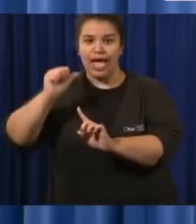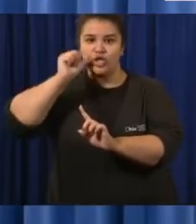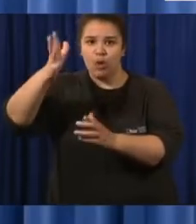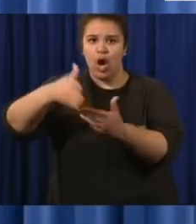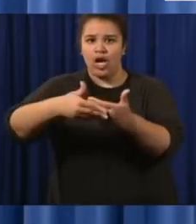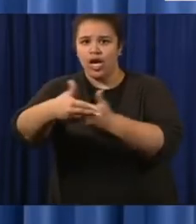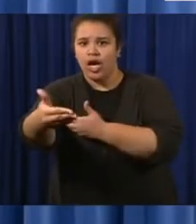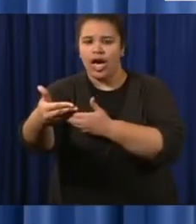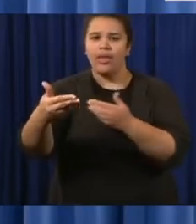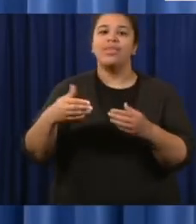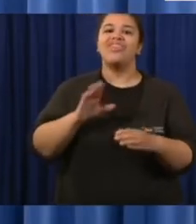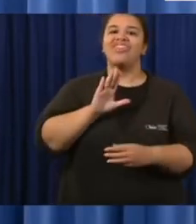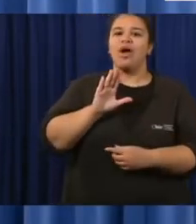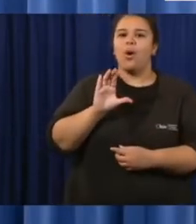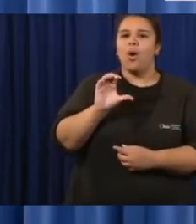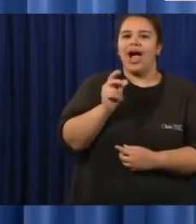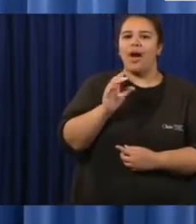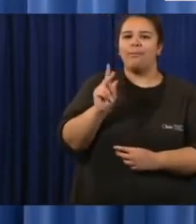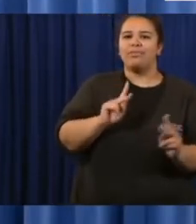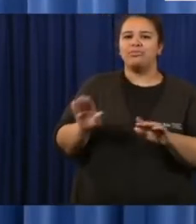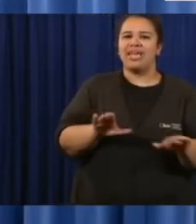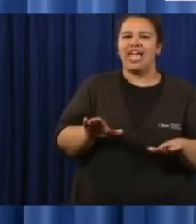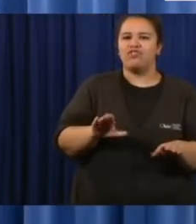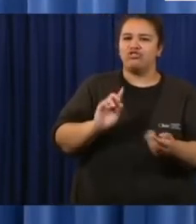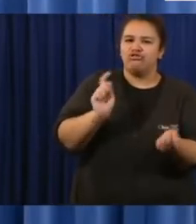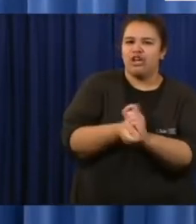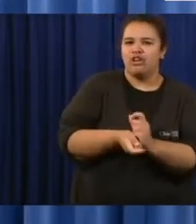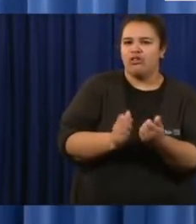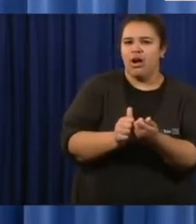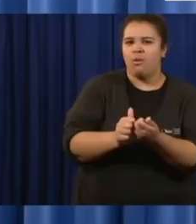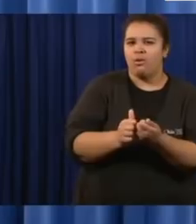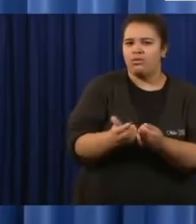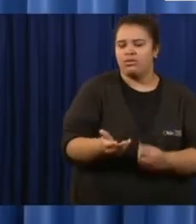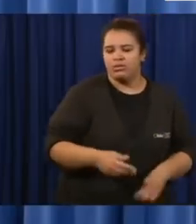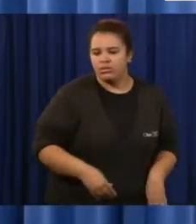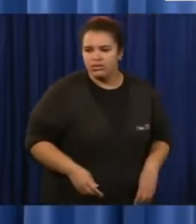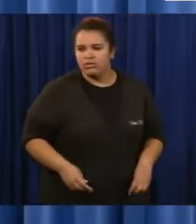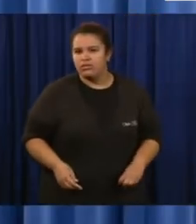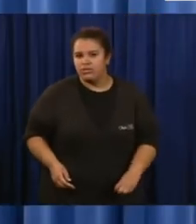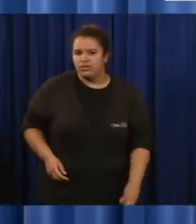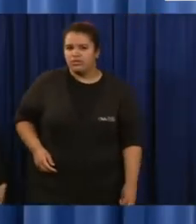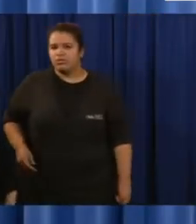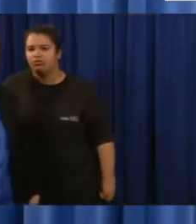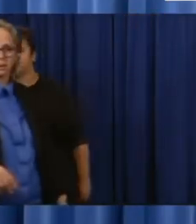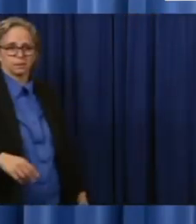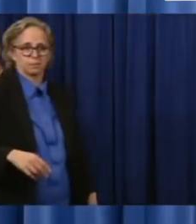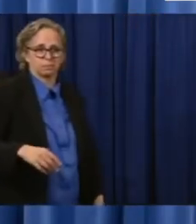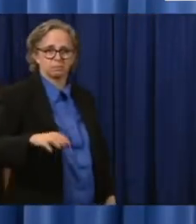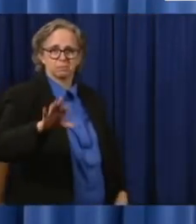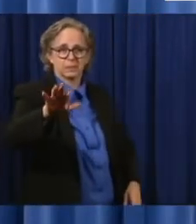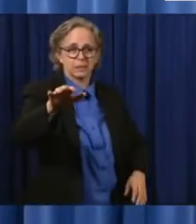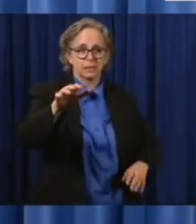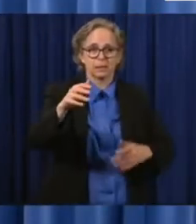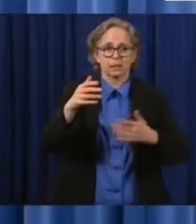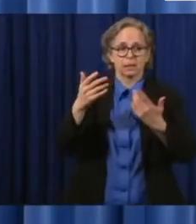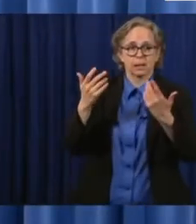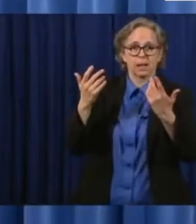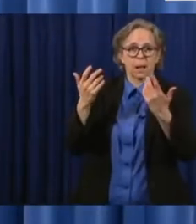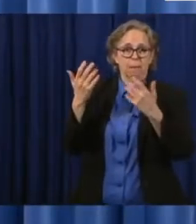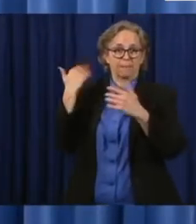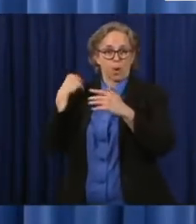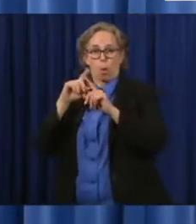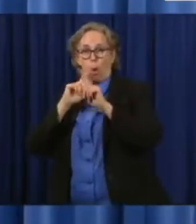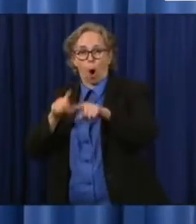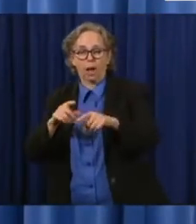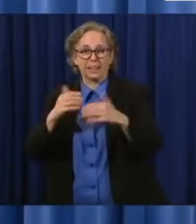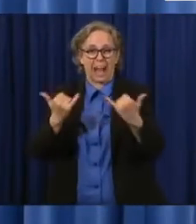Great question. And I think the answer is virtually nothing. And I think, there was a concern raised. People said